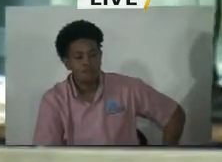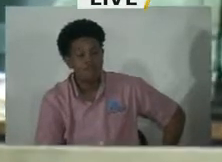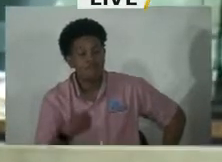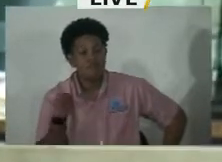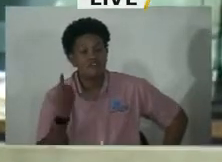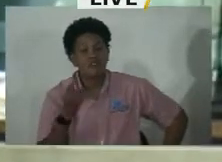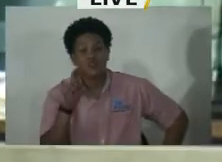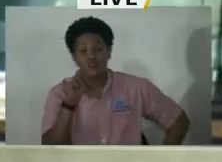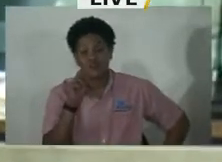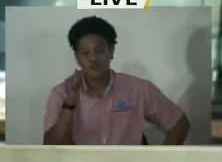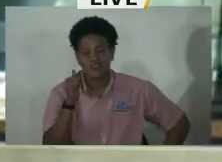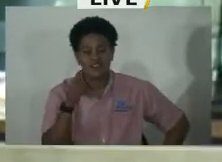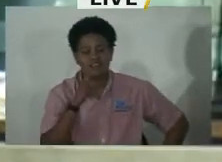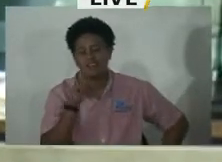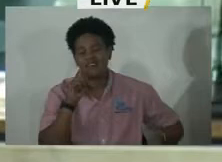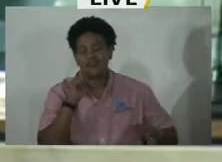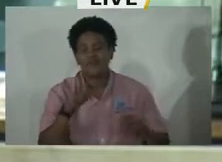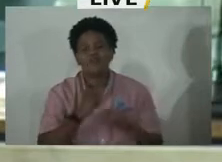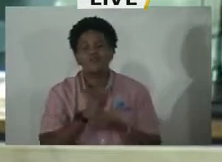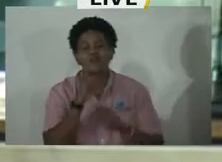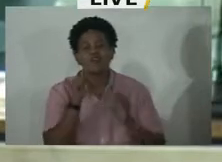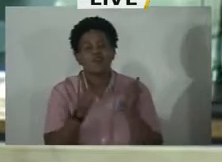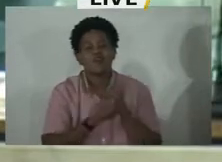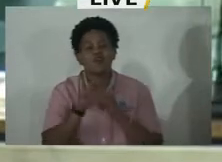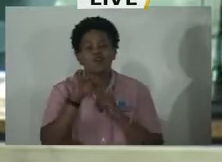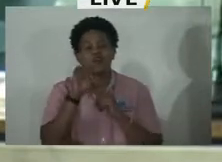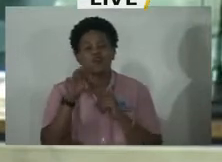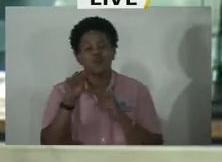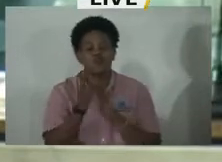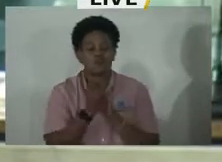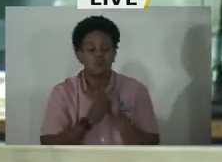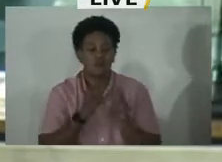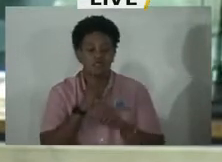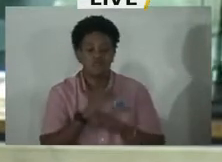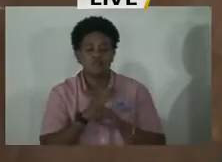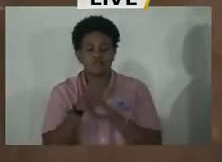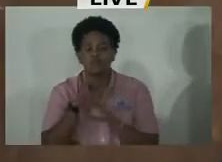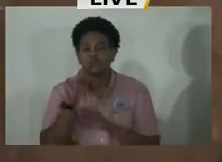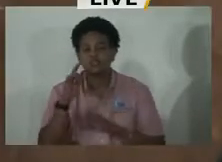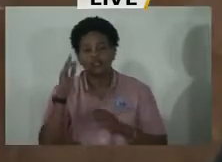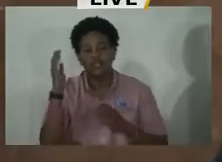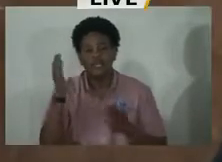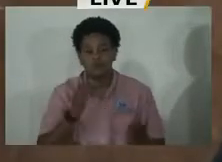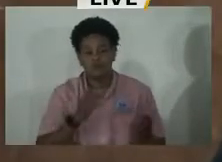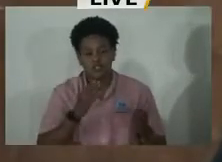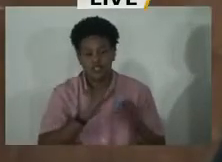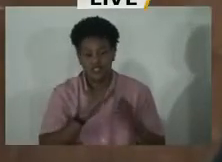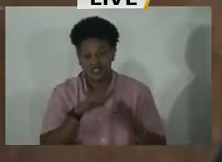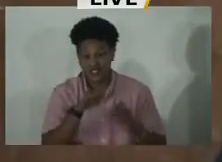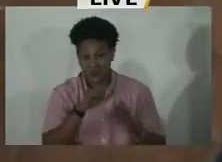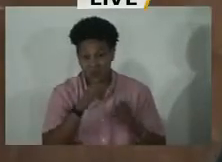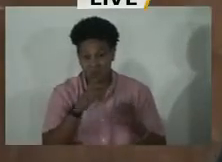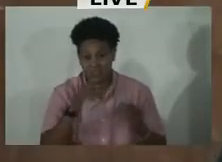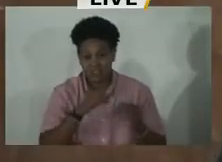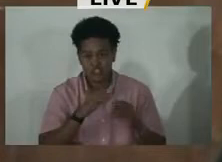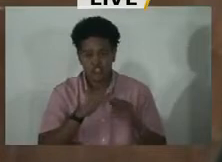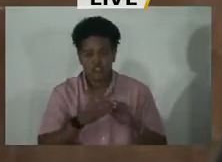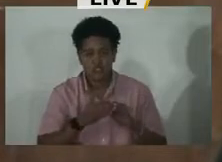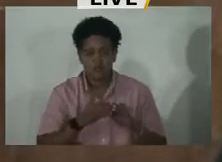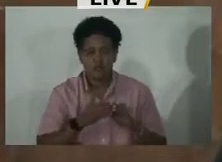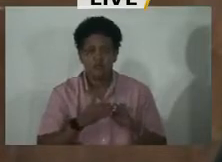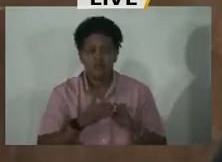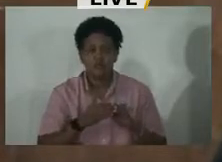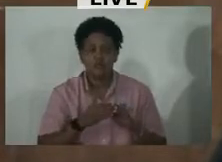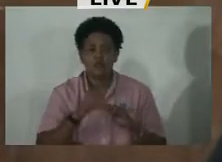Act prohibiting the importation of those items into the country. And in our case that went before